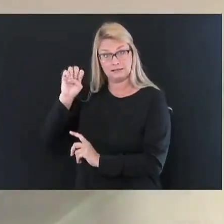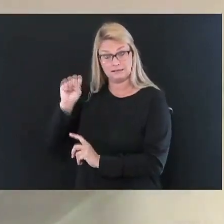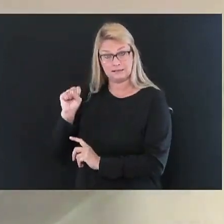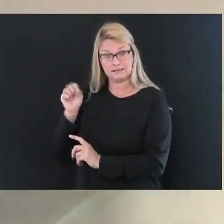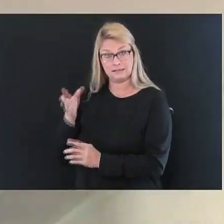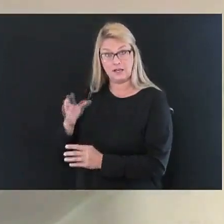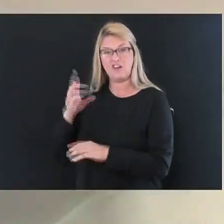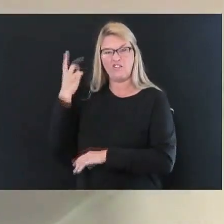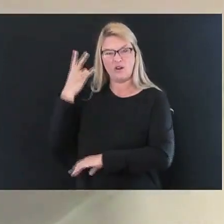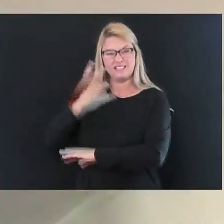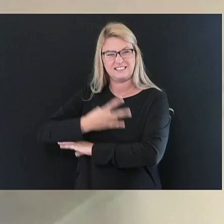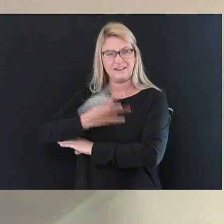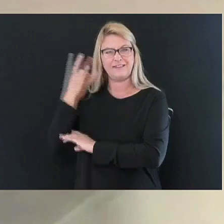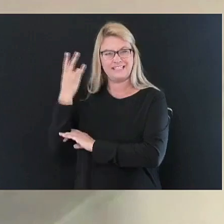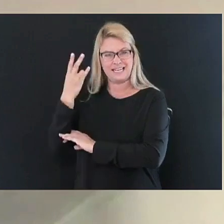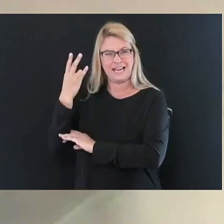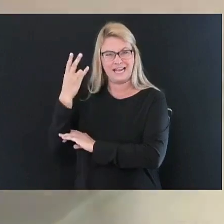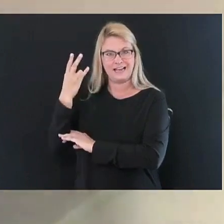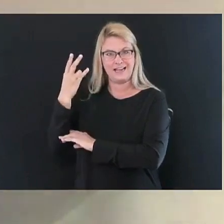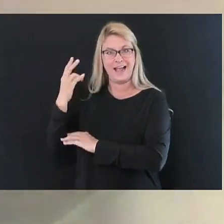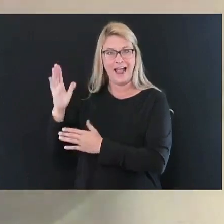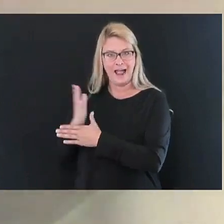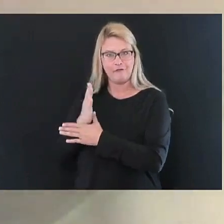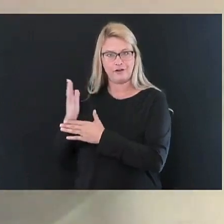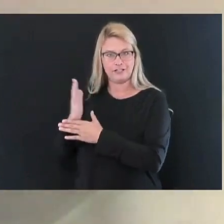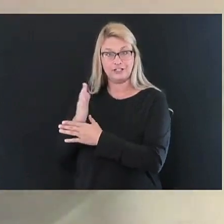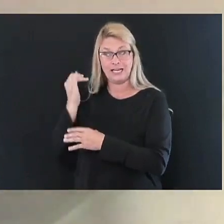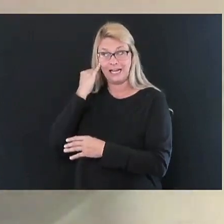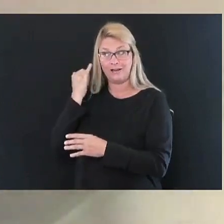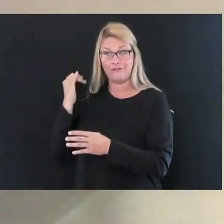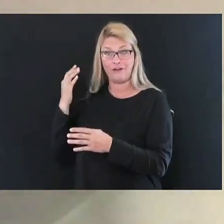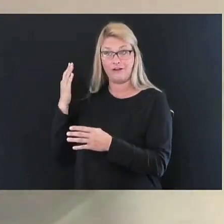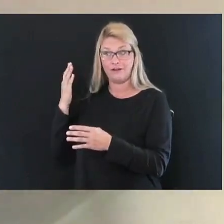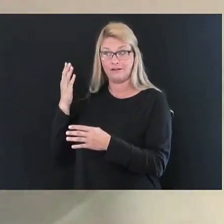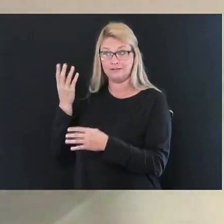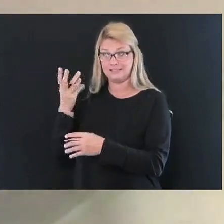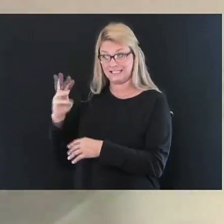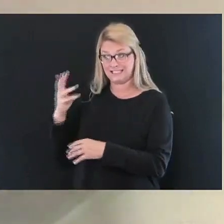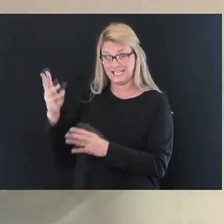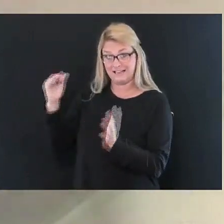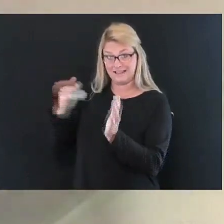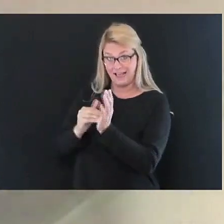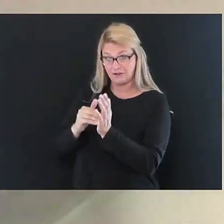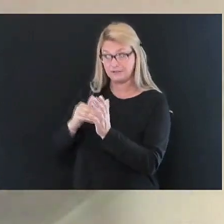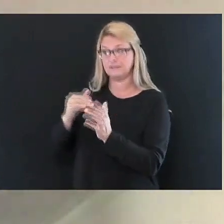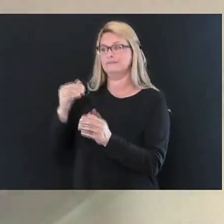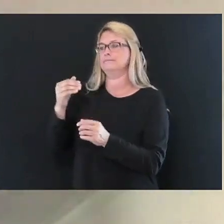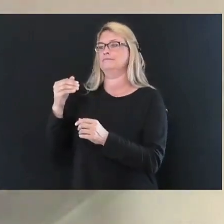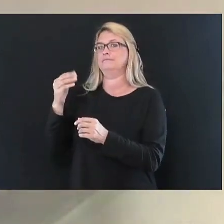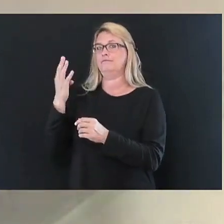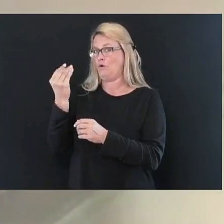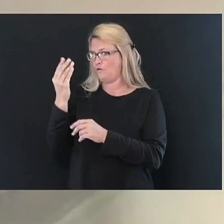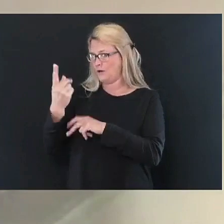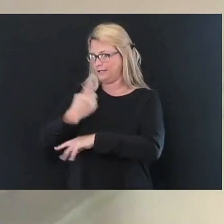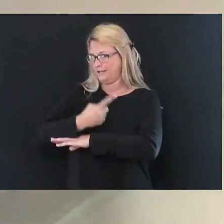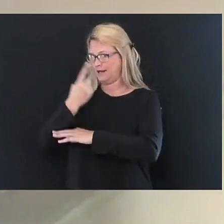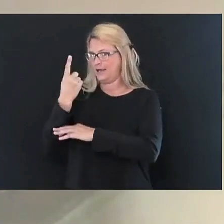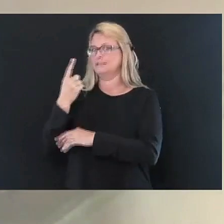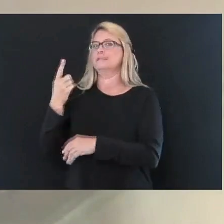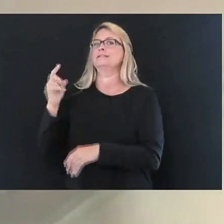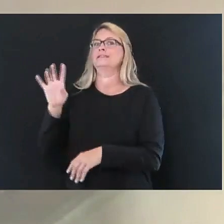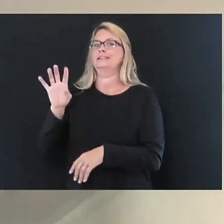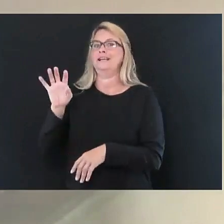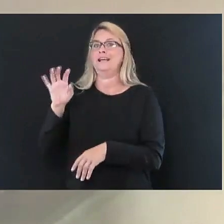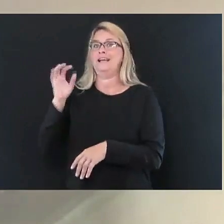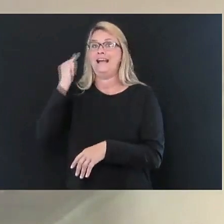counties have greater than 16,000 people, and over a 14-day rolling average if counties have less than 16,000